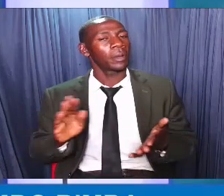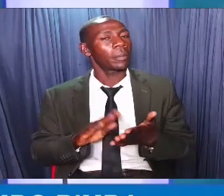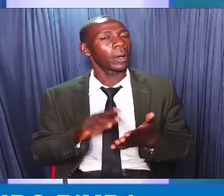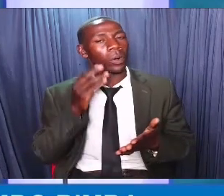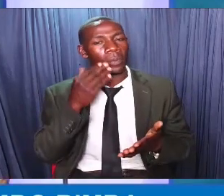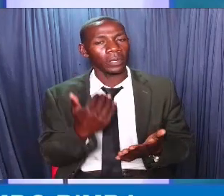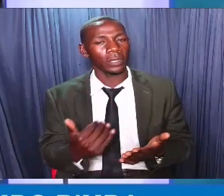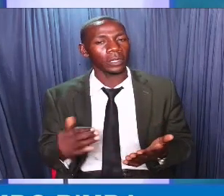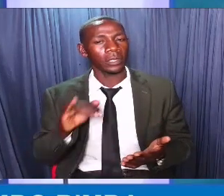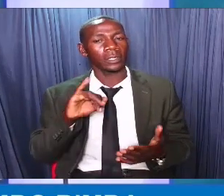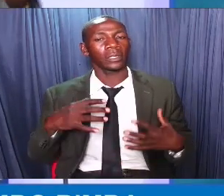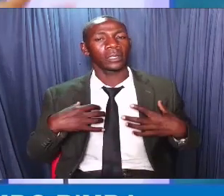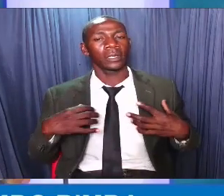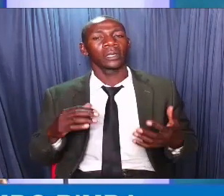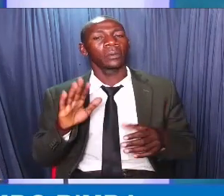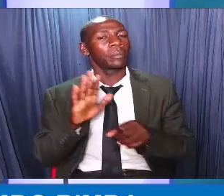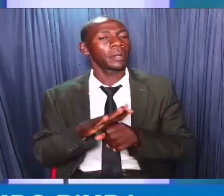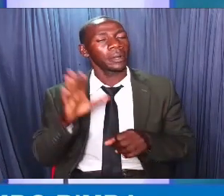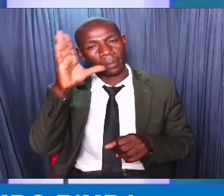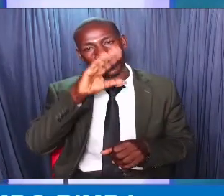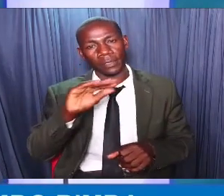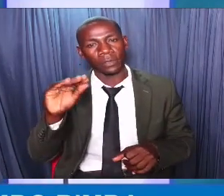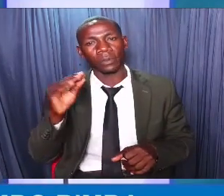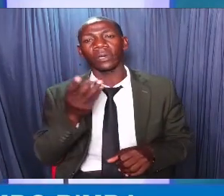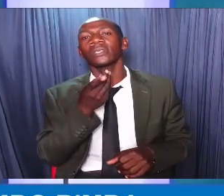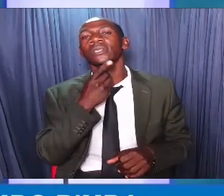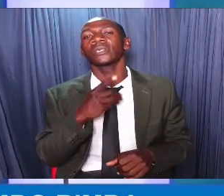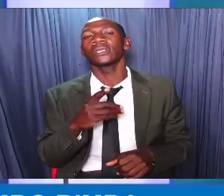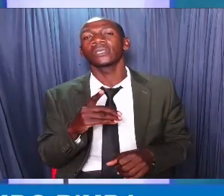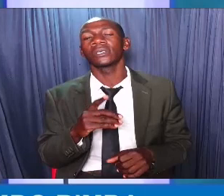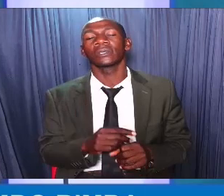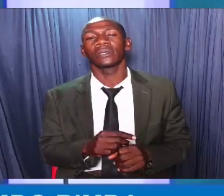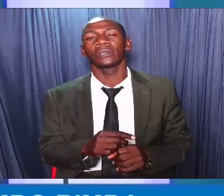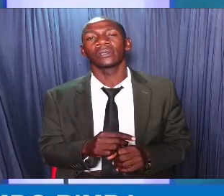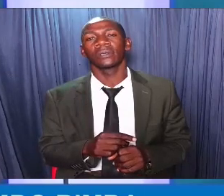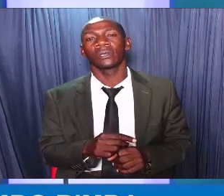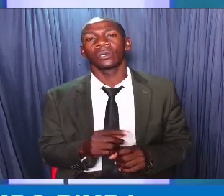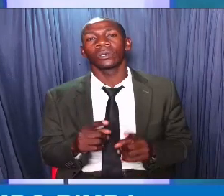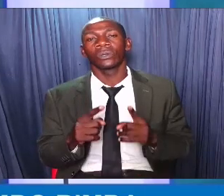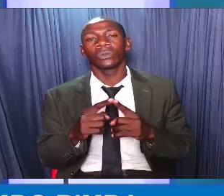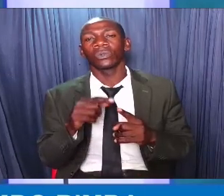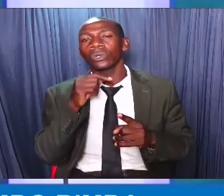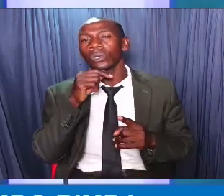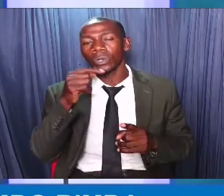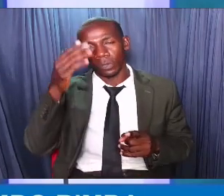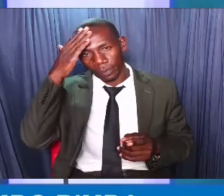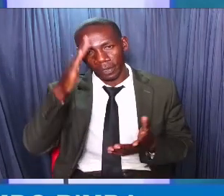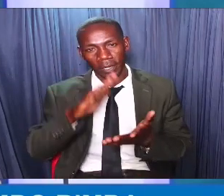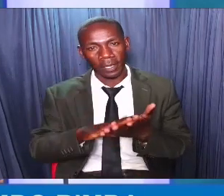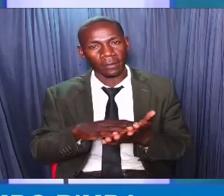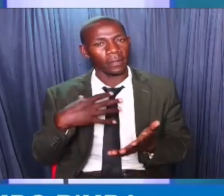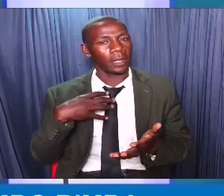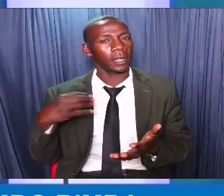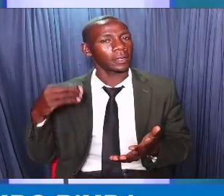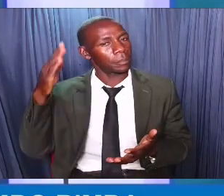your child is okay. Ndio wengi makosa haja zenu. That's why many are missing your desires. Kwa kutokuamini, kwa kutotii. For not obeying